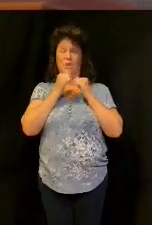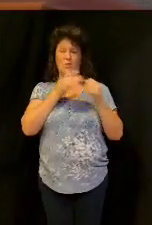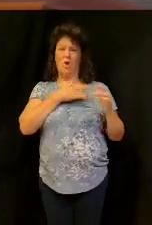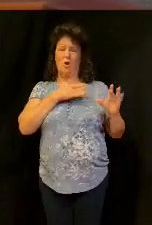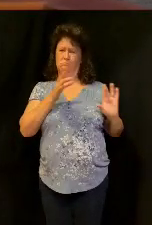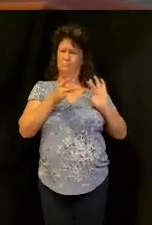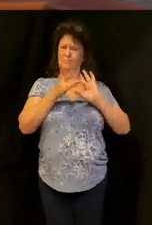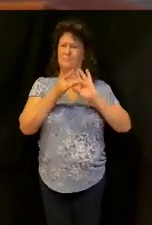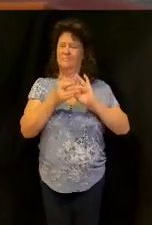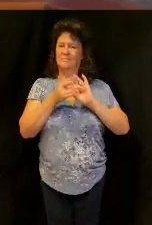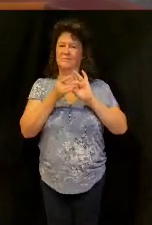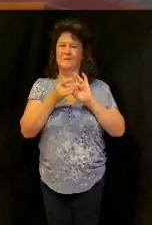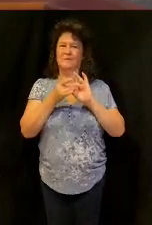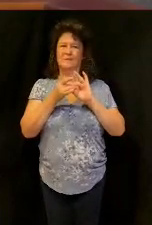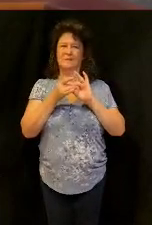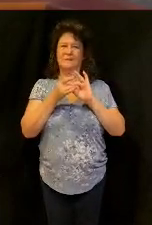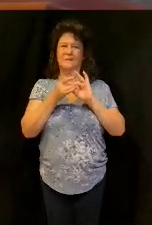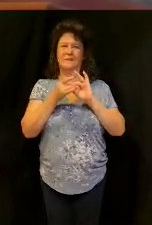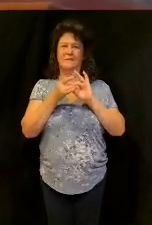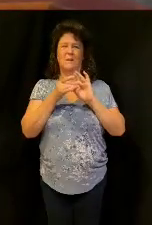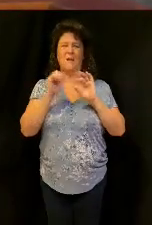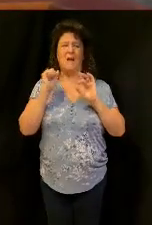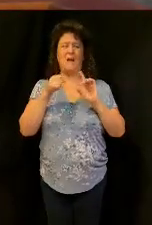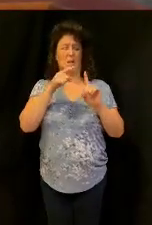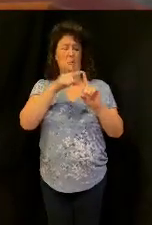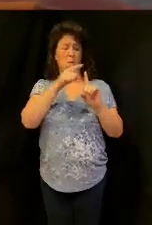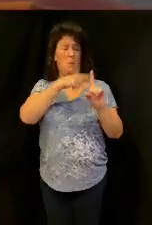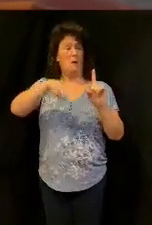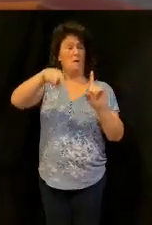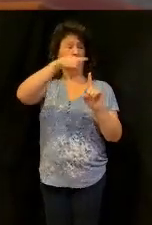All I gotta do is be around you five minutes, and I can tell you what's on your heart.